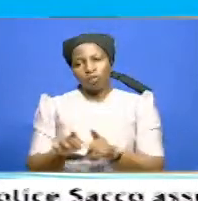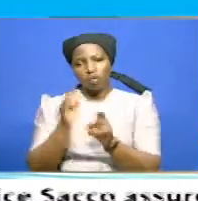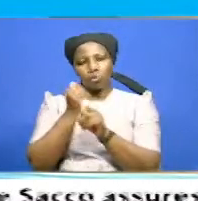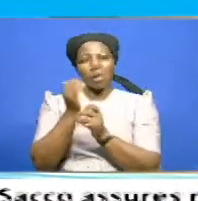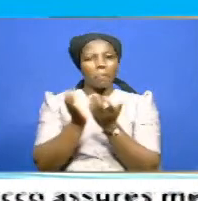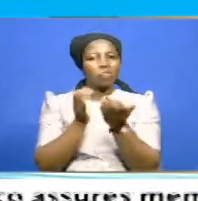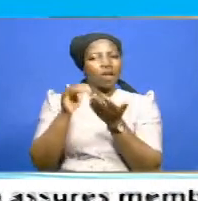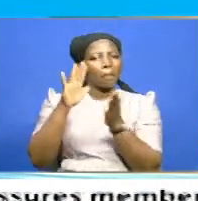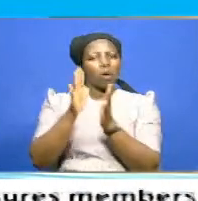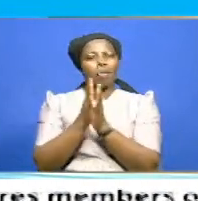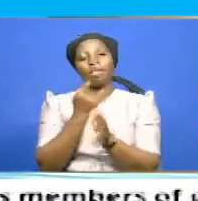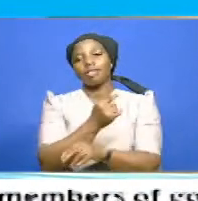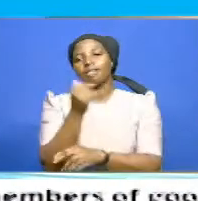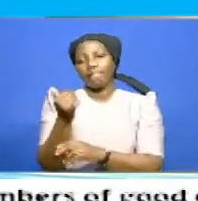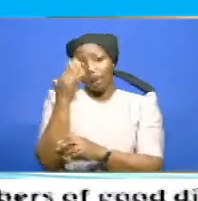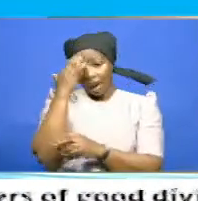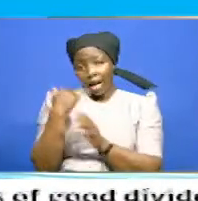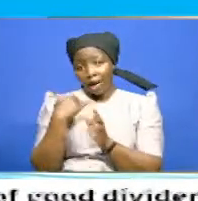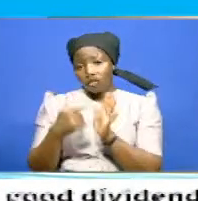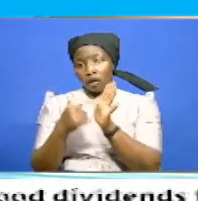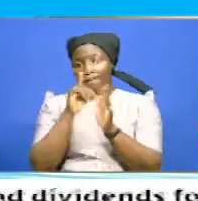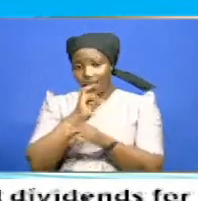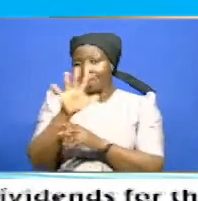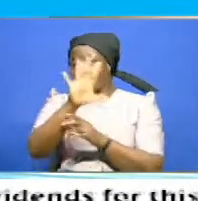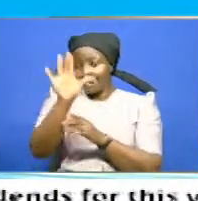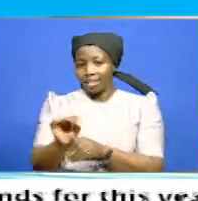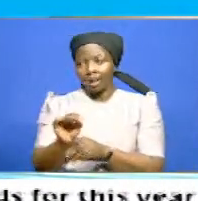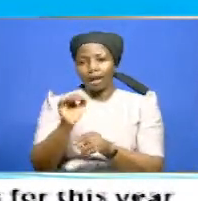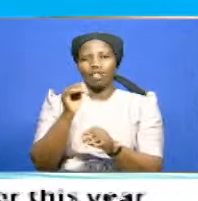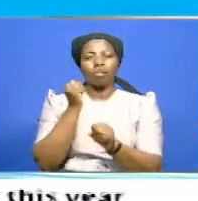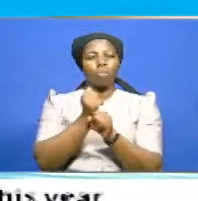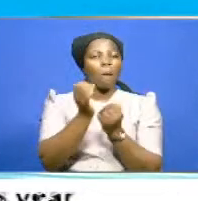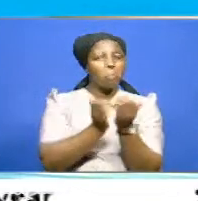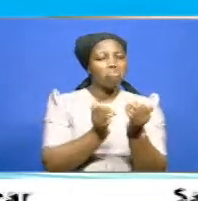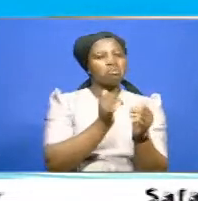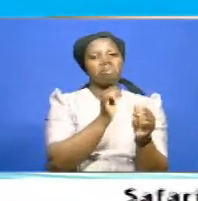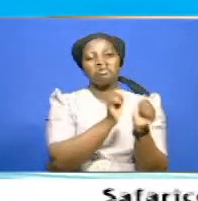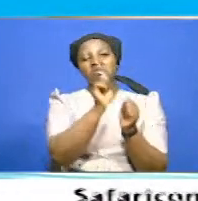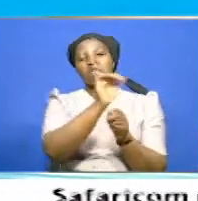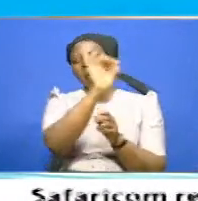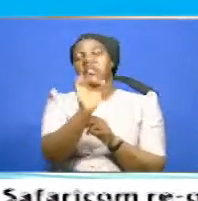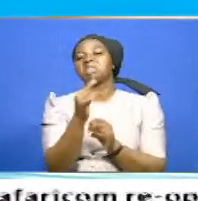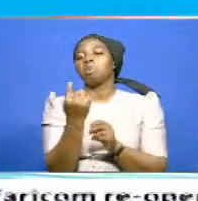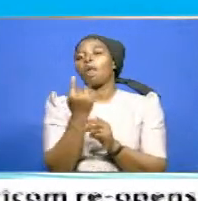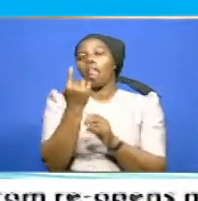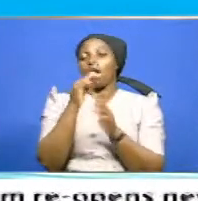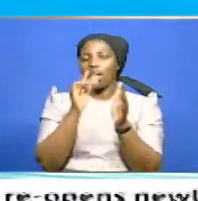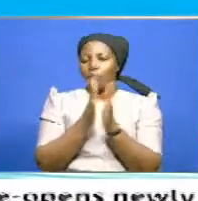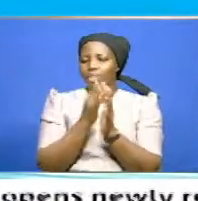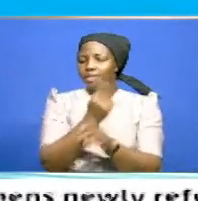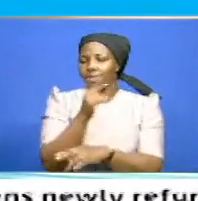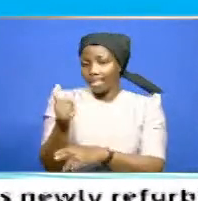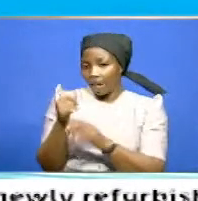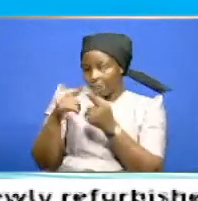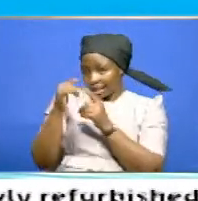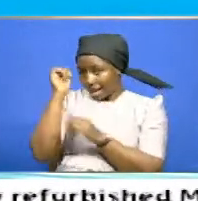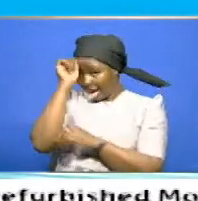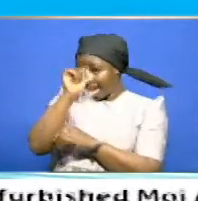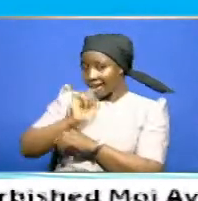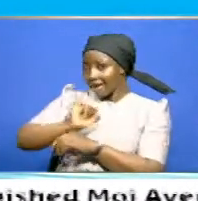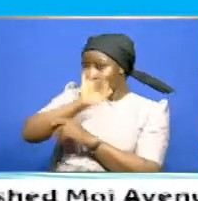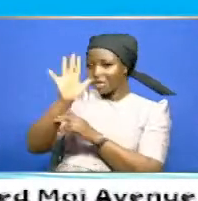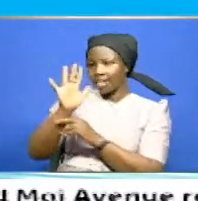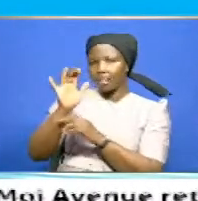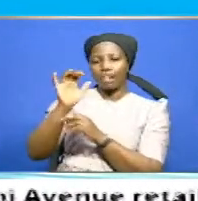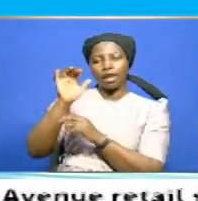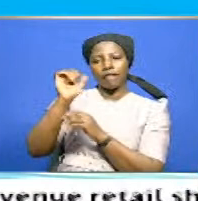each other. So it's been shown that Africa only trades about 15% with each other. When you look at Asia, for example, it's 60%. You look at the US, about